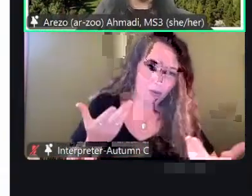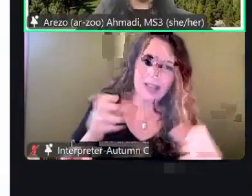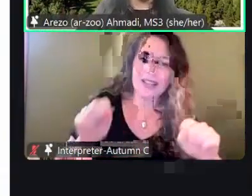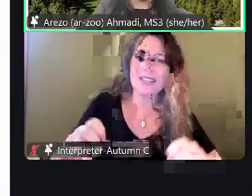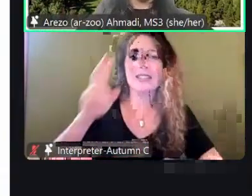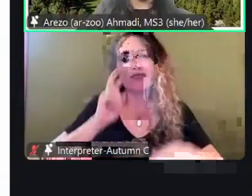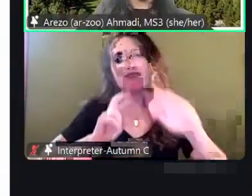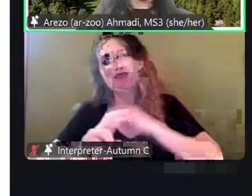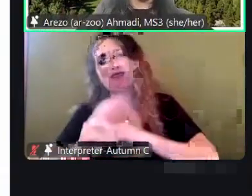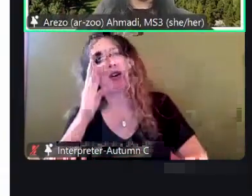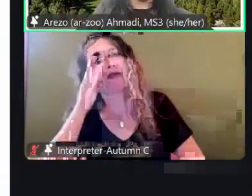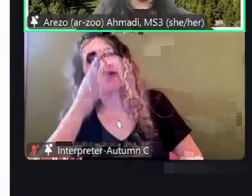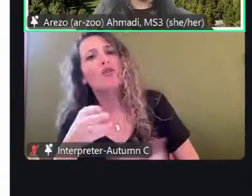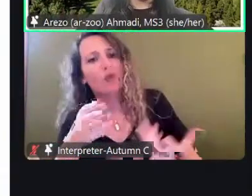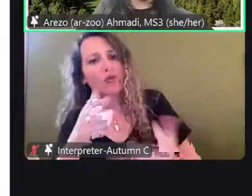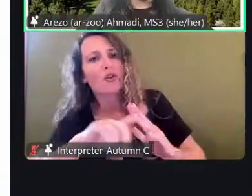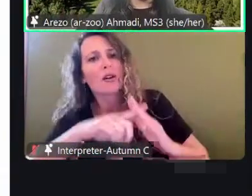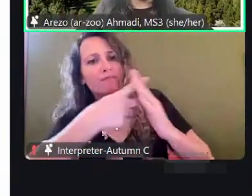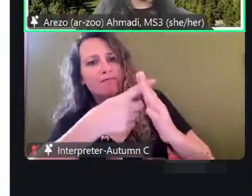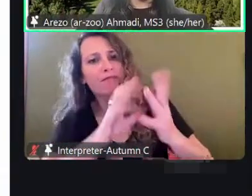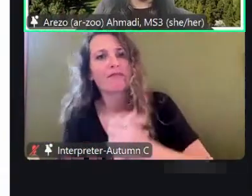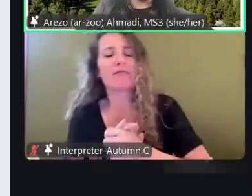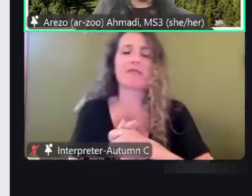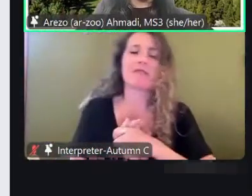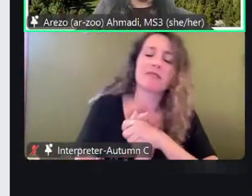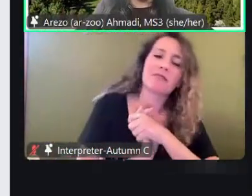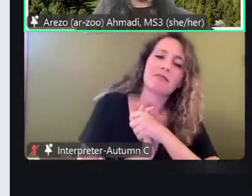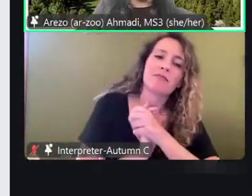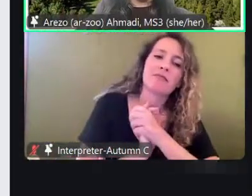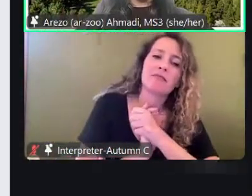future initiatives really focus on.